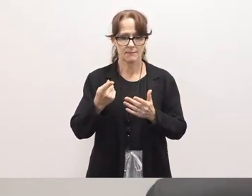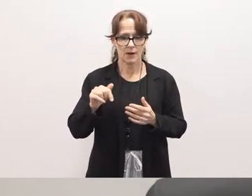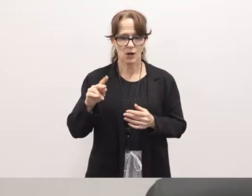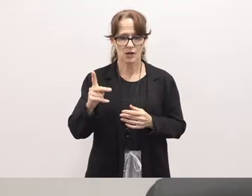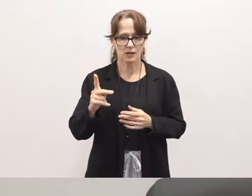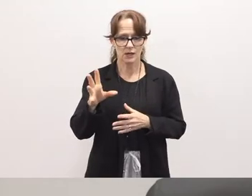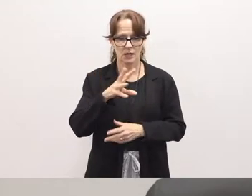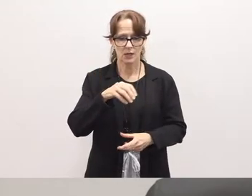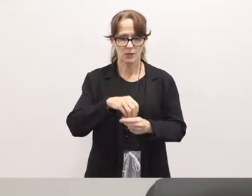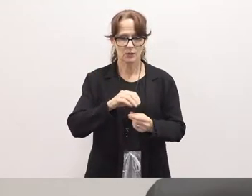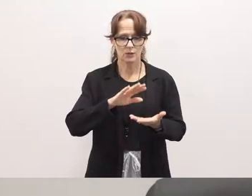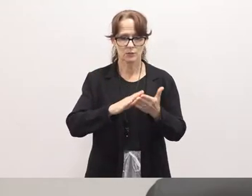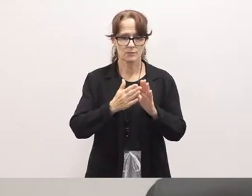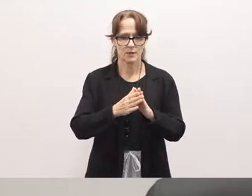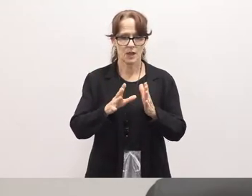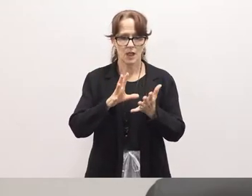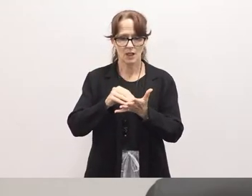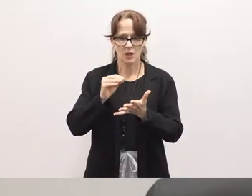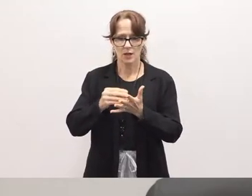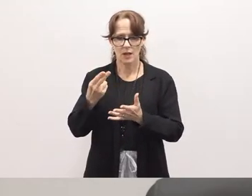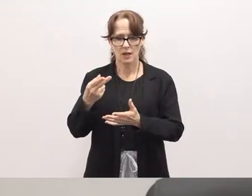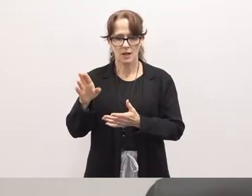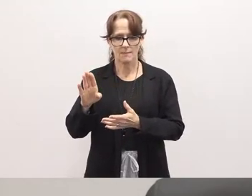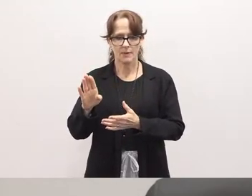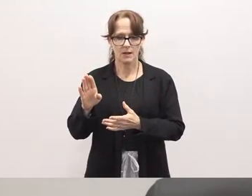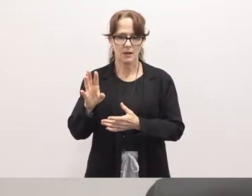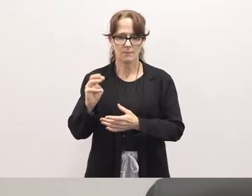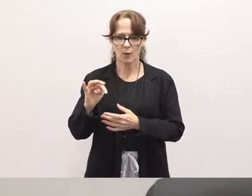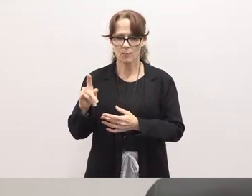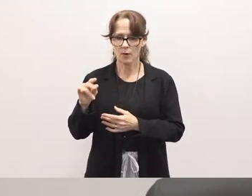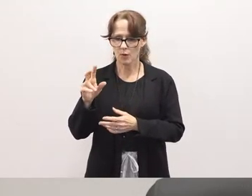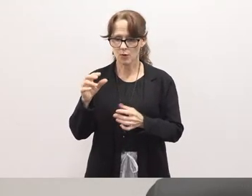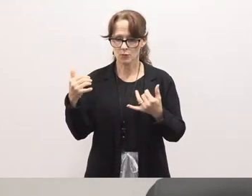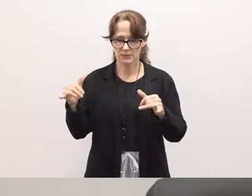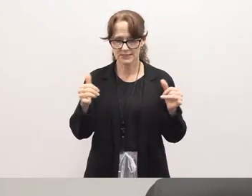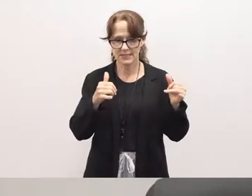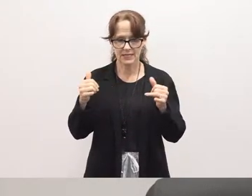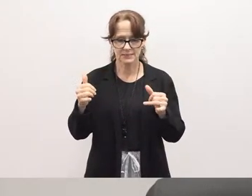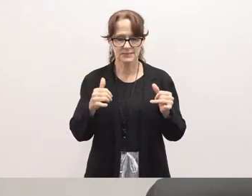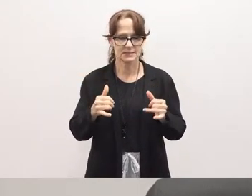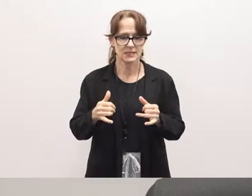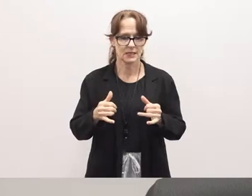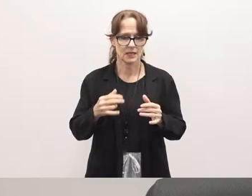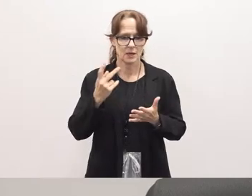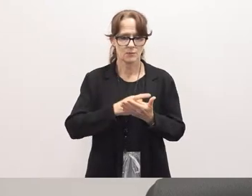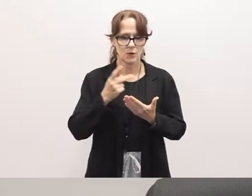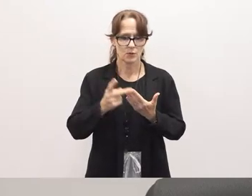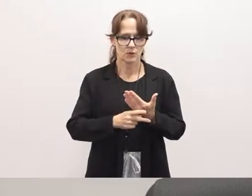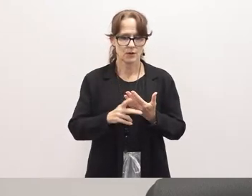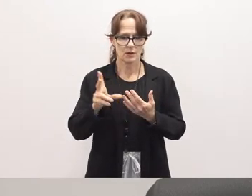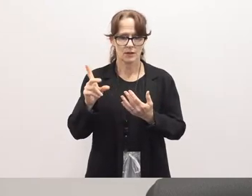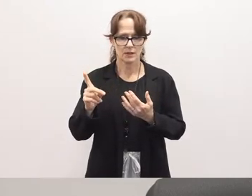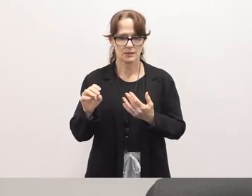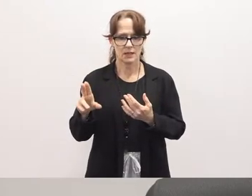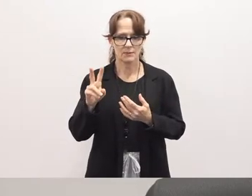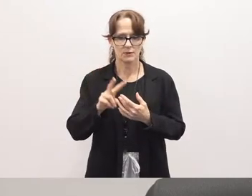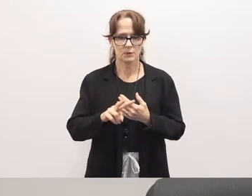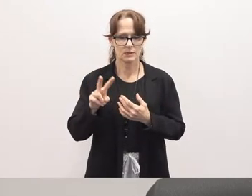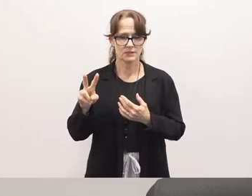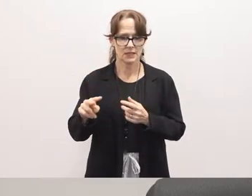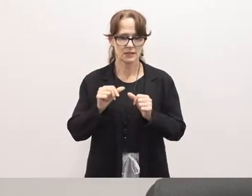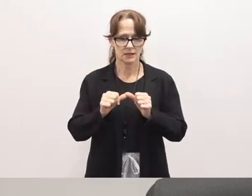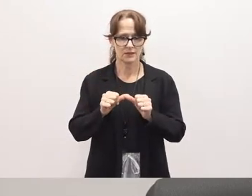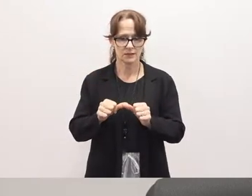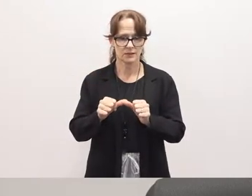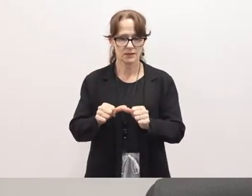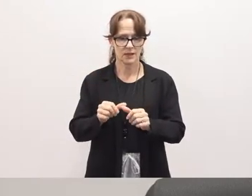including their community learning hubs, mobile recess. These programs are going to run until December 22nd. It's